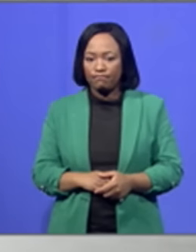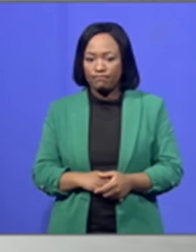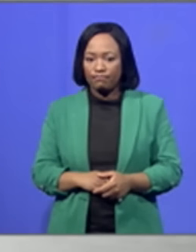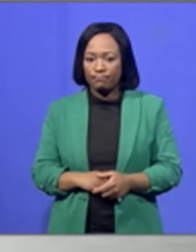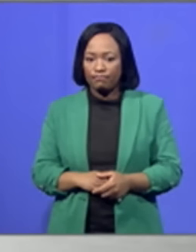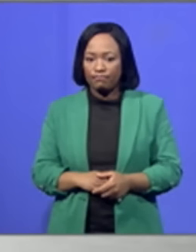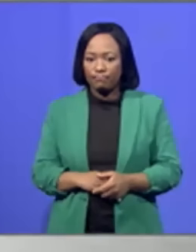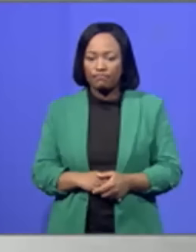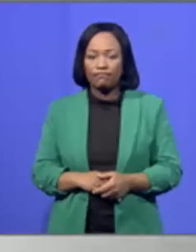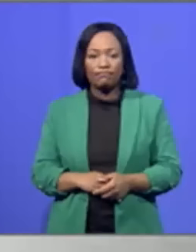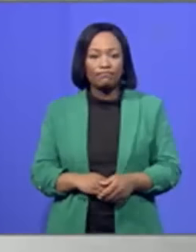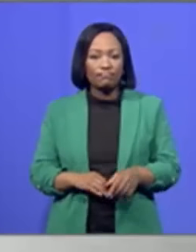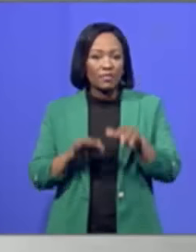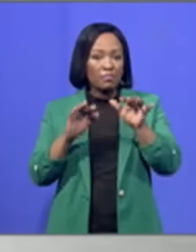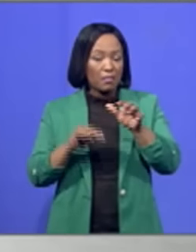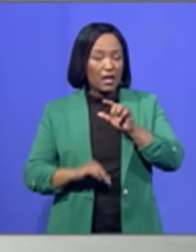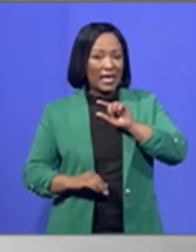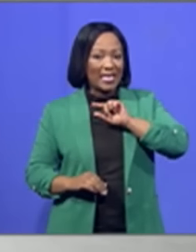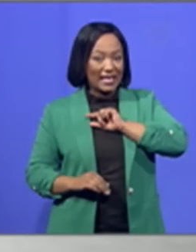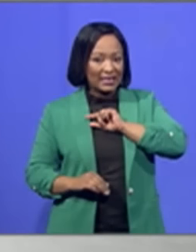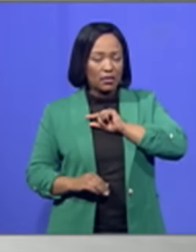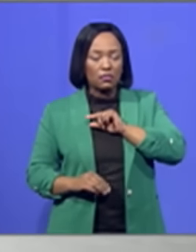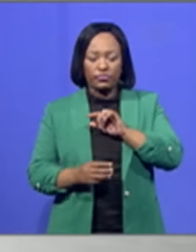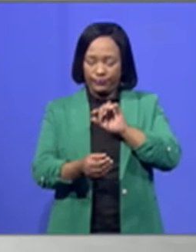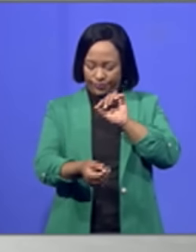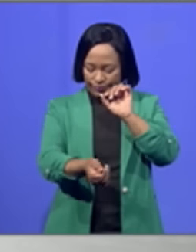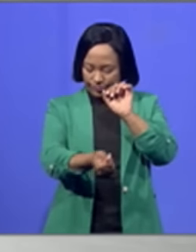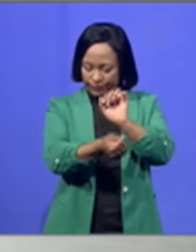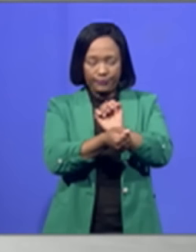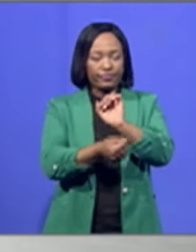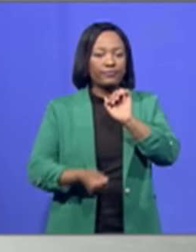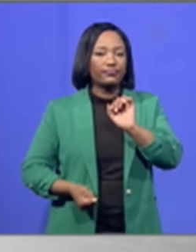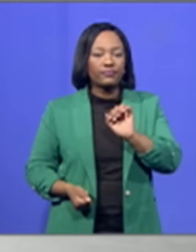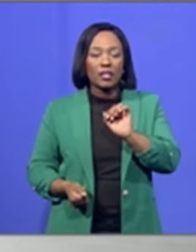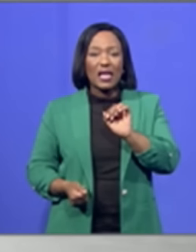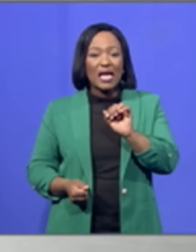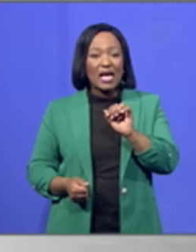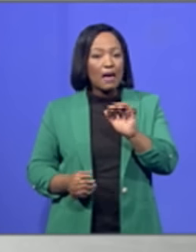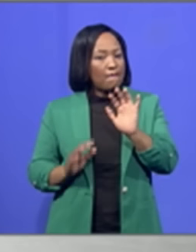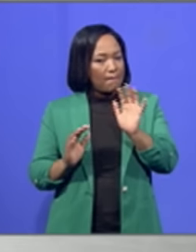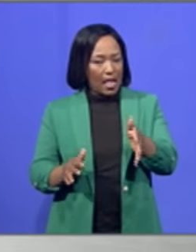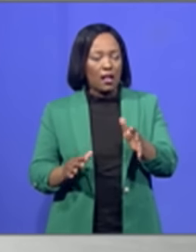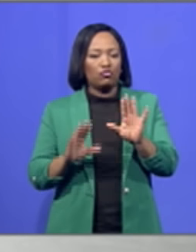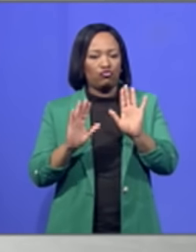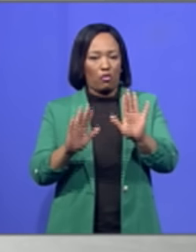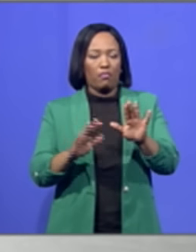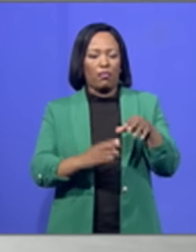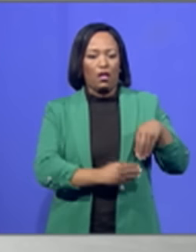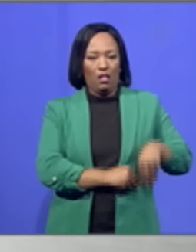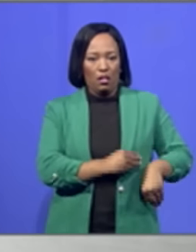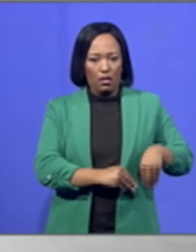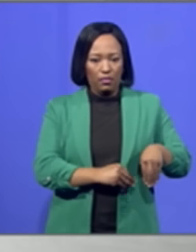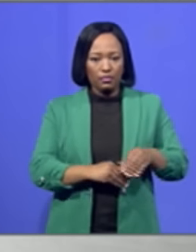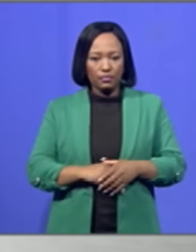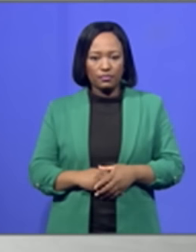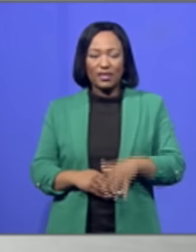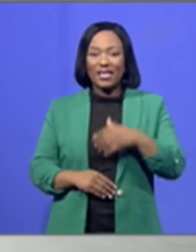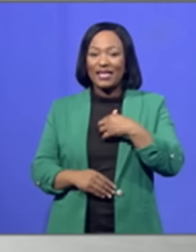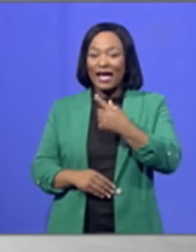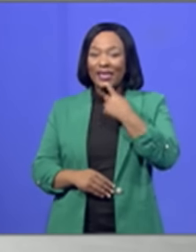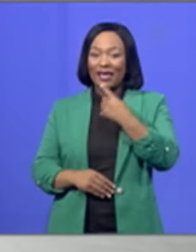Ba molato ba tshwara. That's the only way ya go qeta bobodu. Nna ke re ba